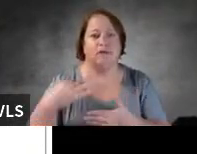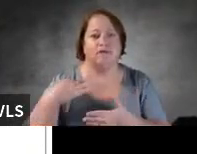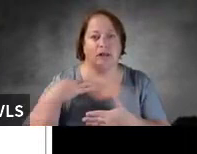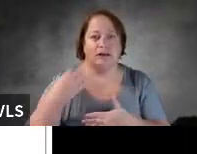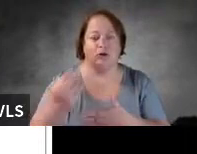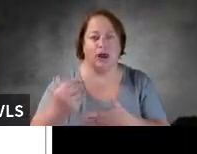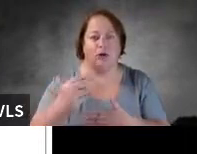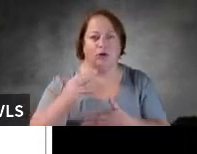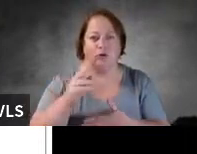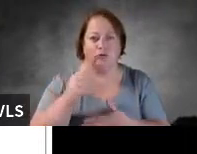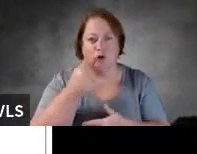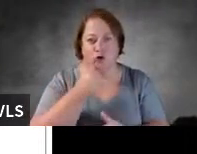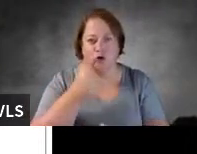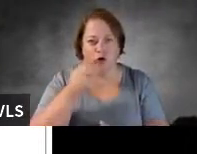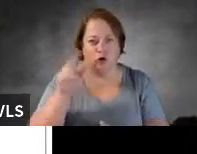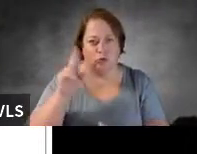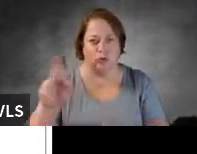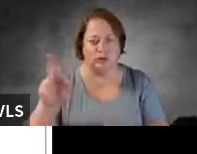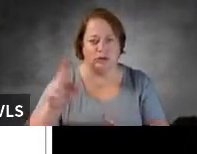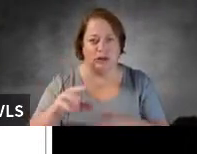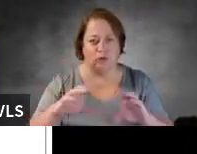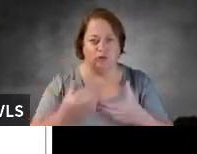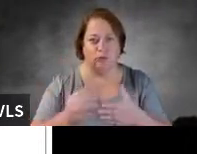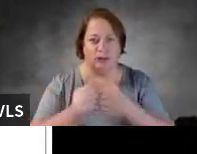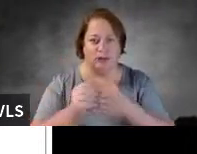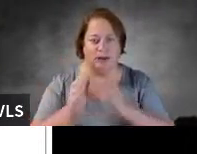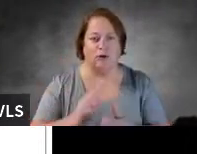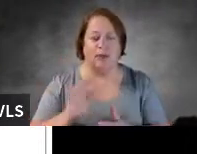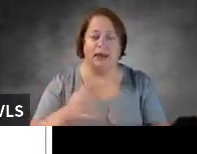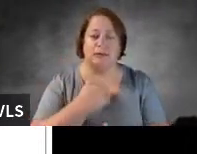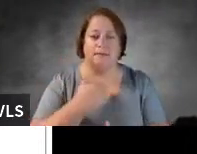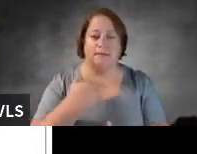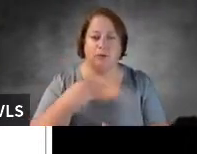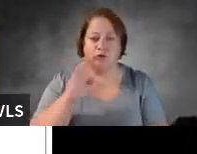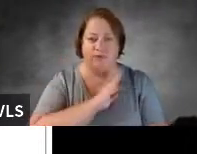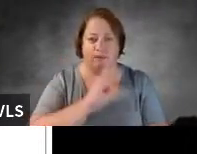and a Girl Scout troop leader. And that's the members of our board.